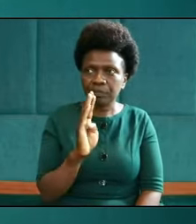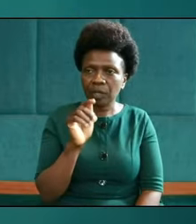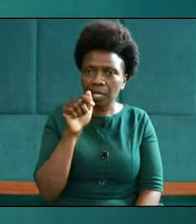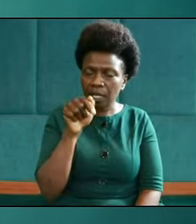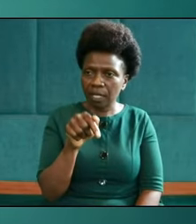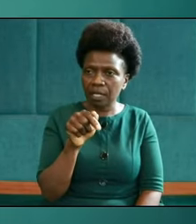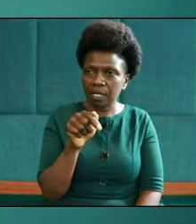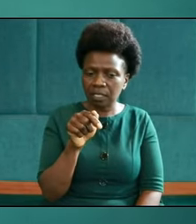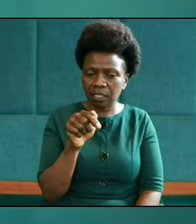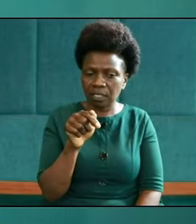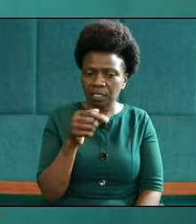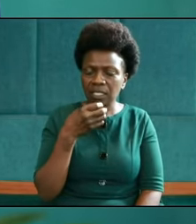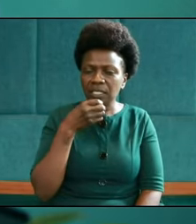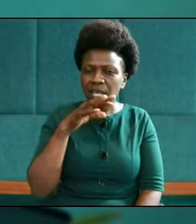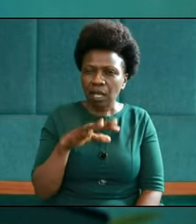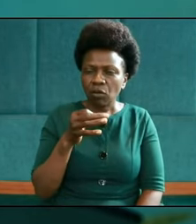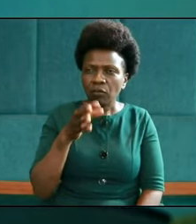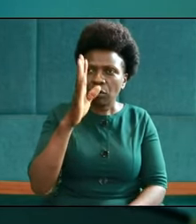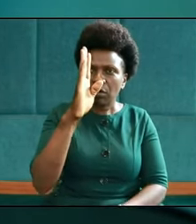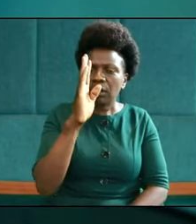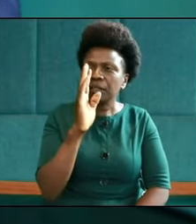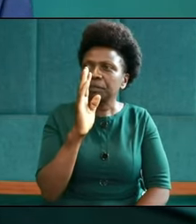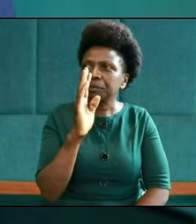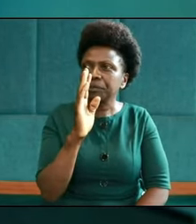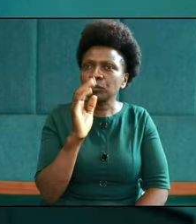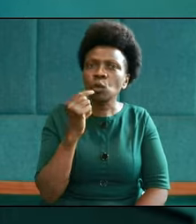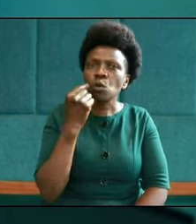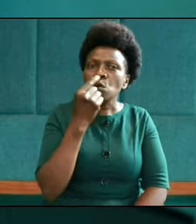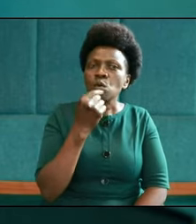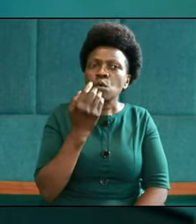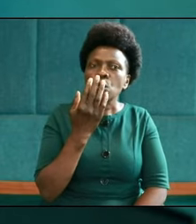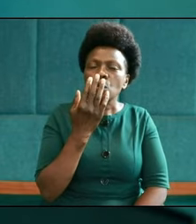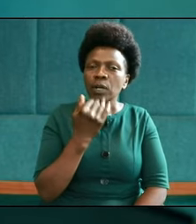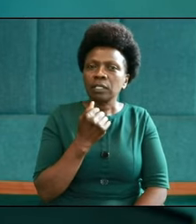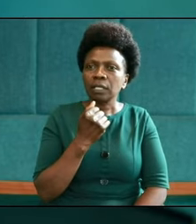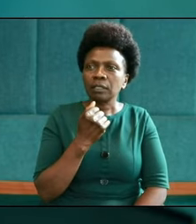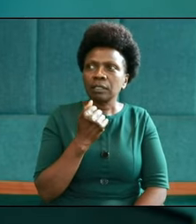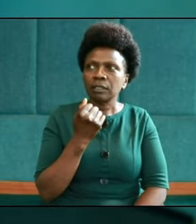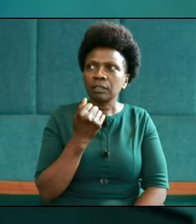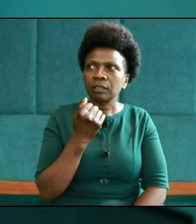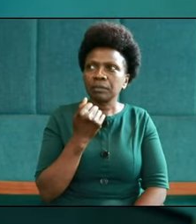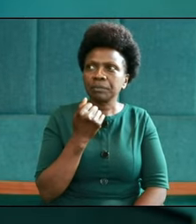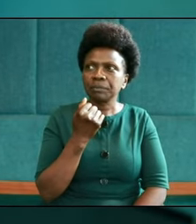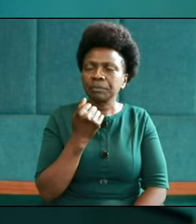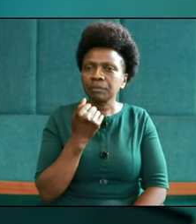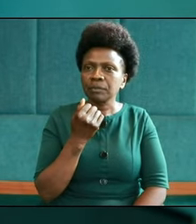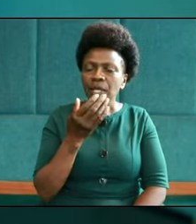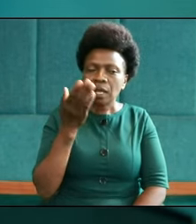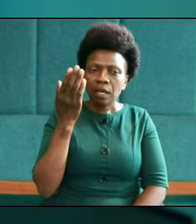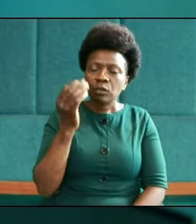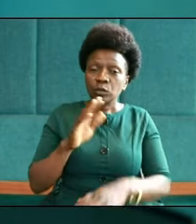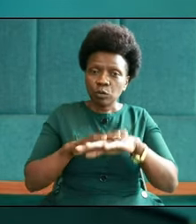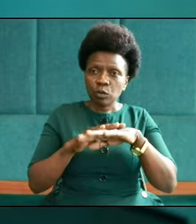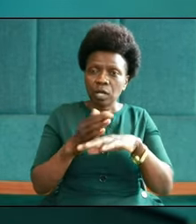this son of God, who wanted to be good, and he was destined for good